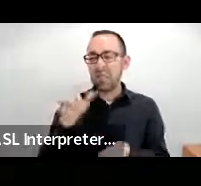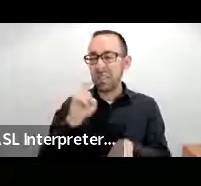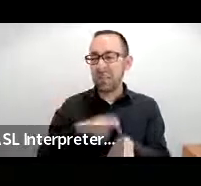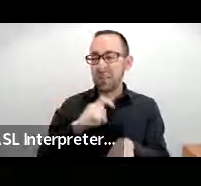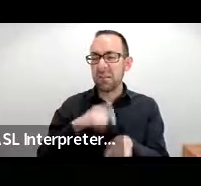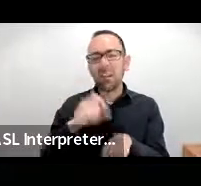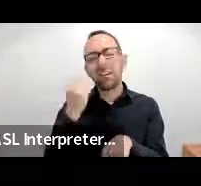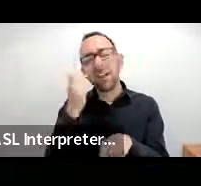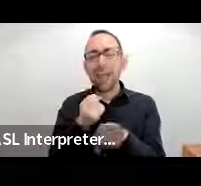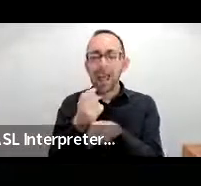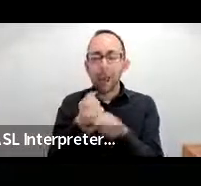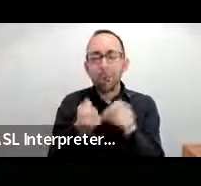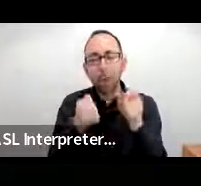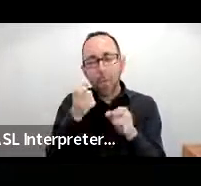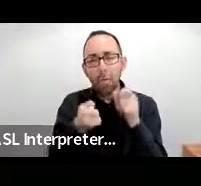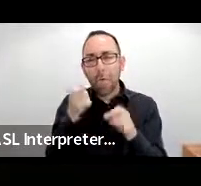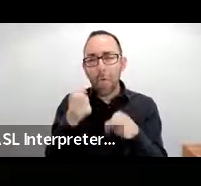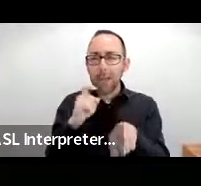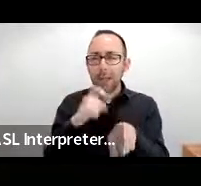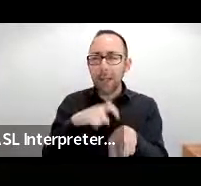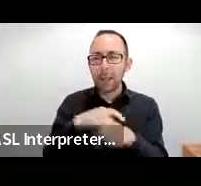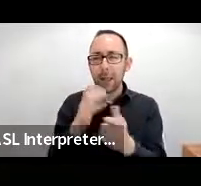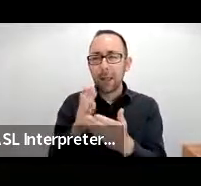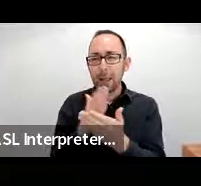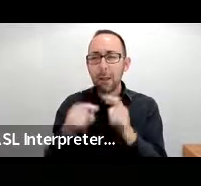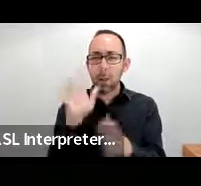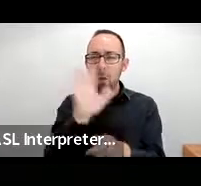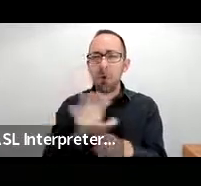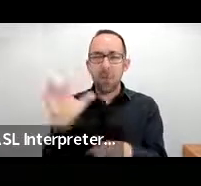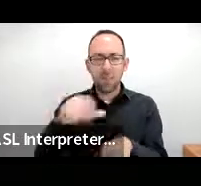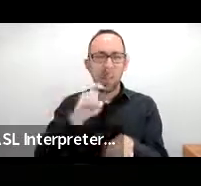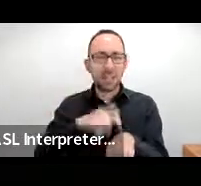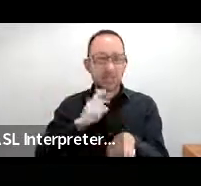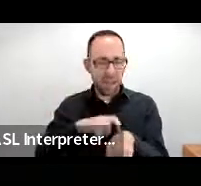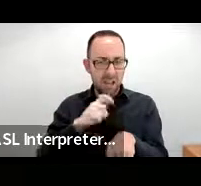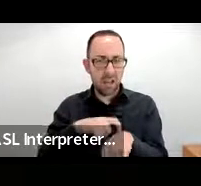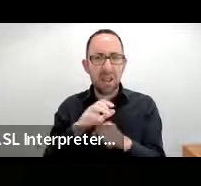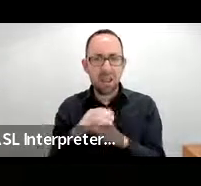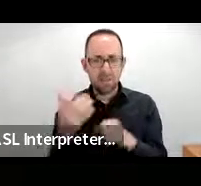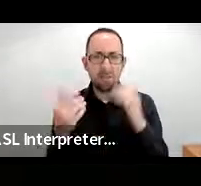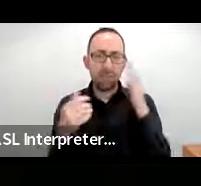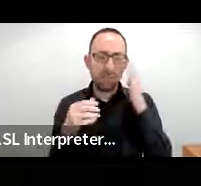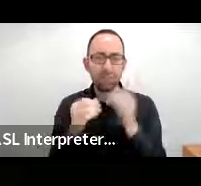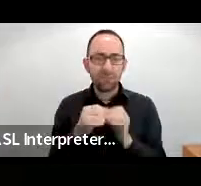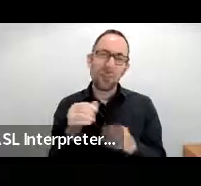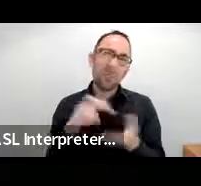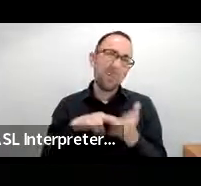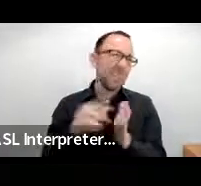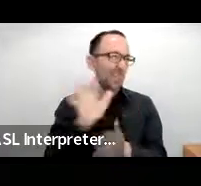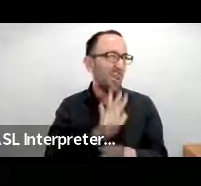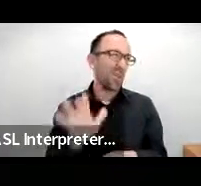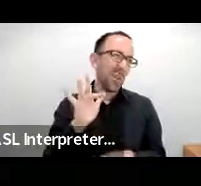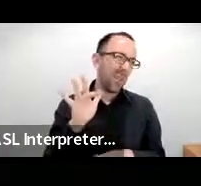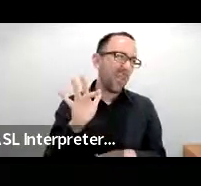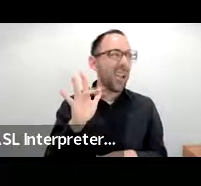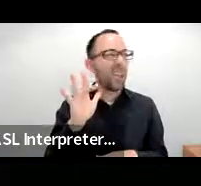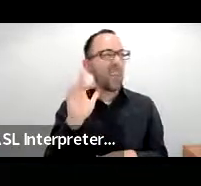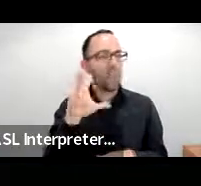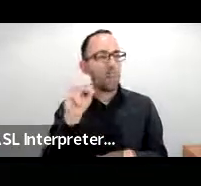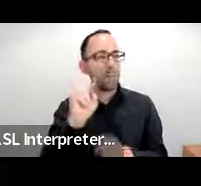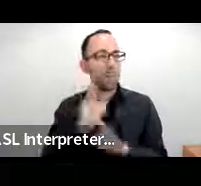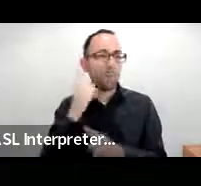We've kind of might shift it a little bit here and there, but around that time, and they'll have at least 25 to 30 minutes to do breakfast or running